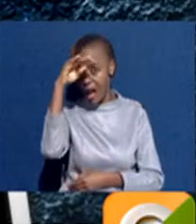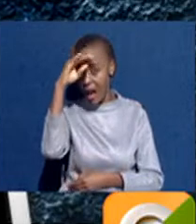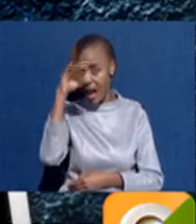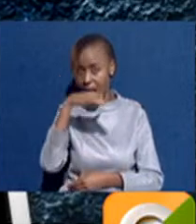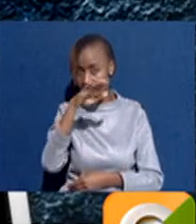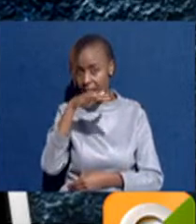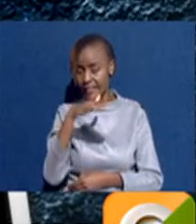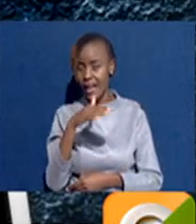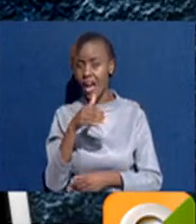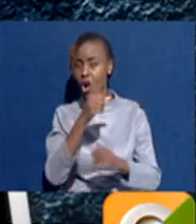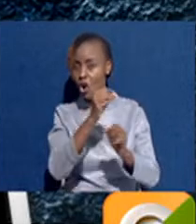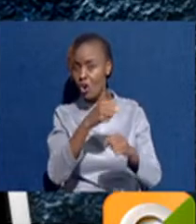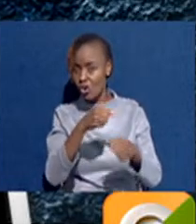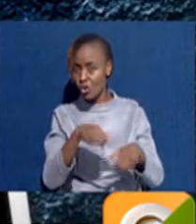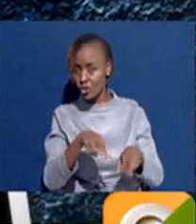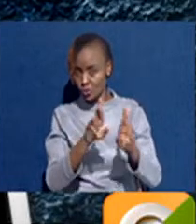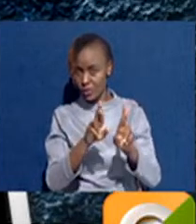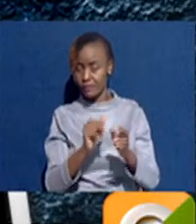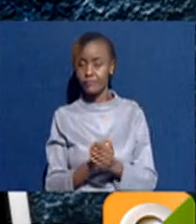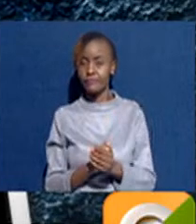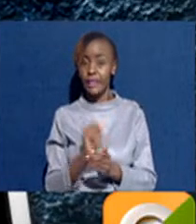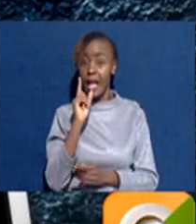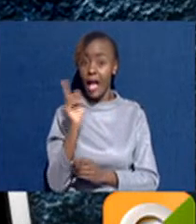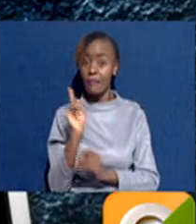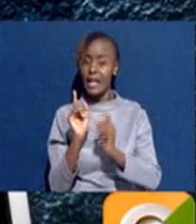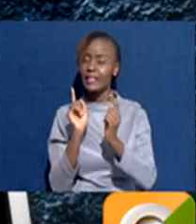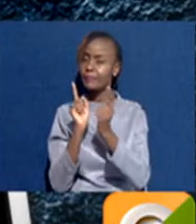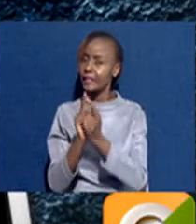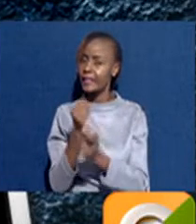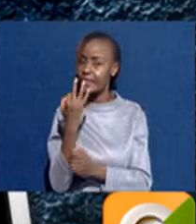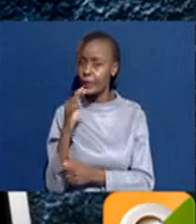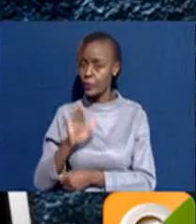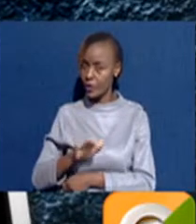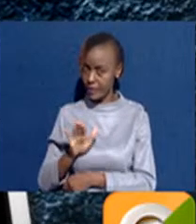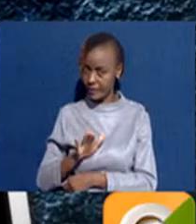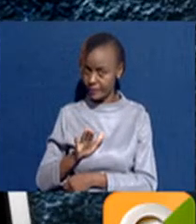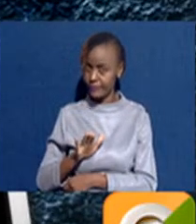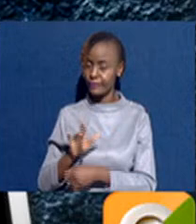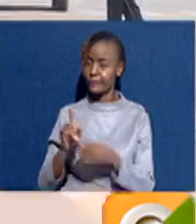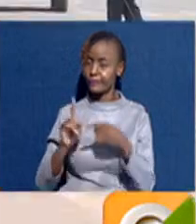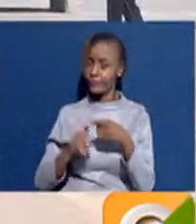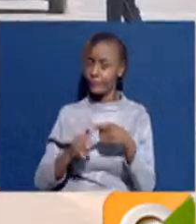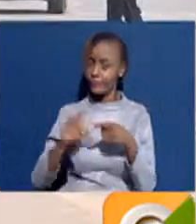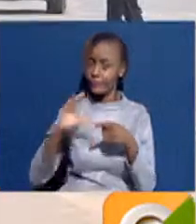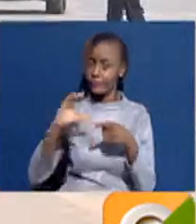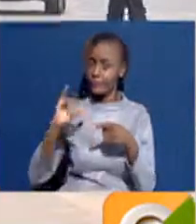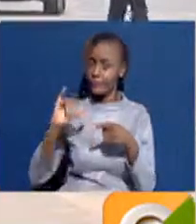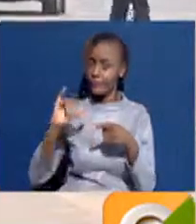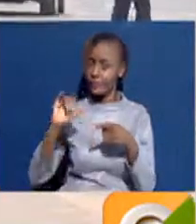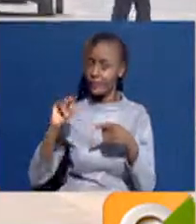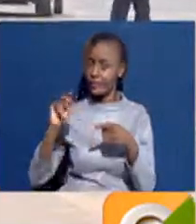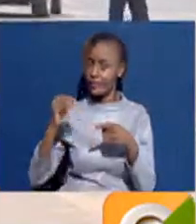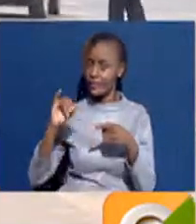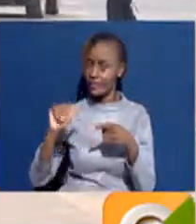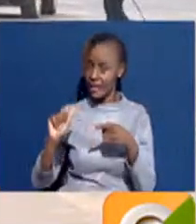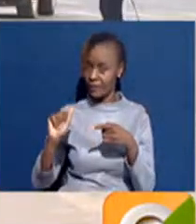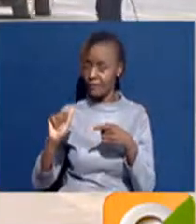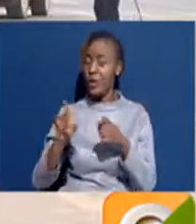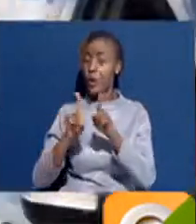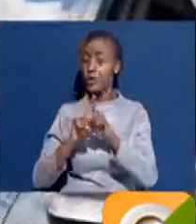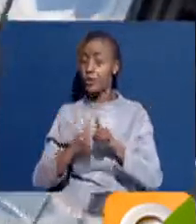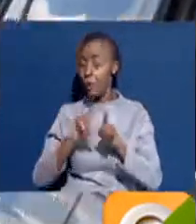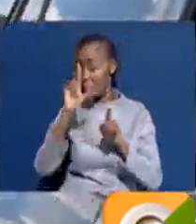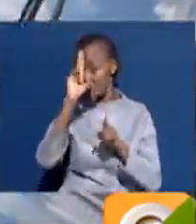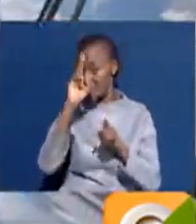opened along Ngong Road. It is here that he met three women, among them Cynthia Andalo. Police visited the club as part